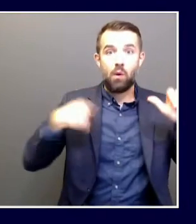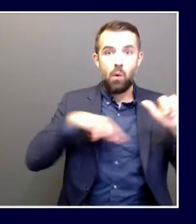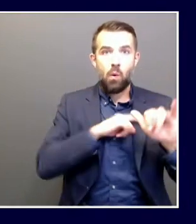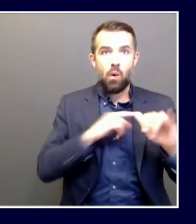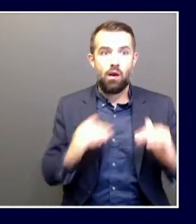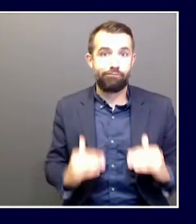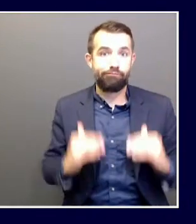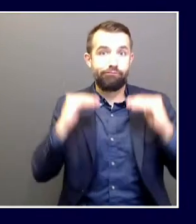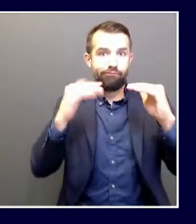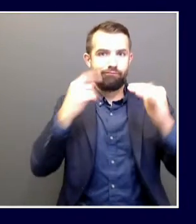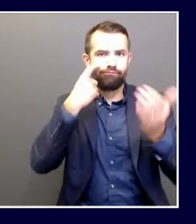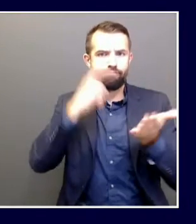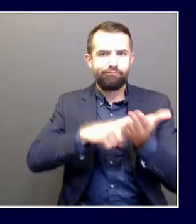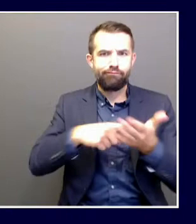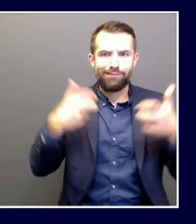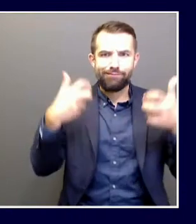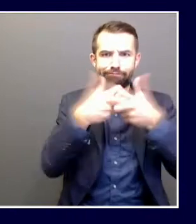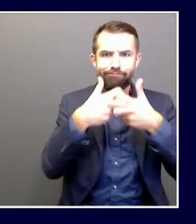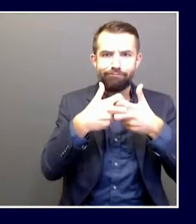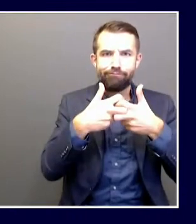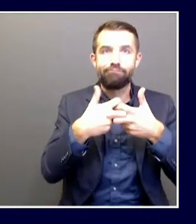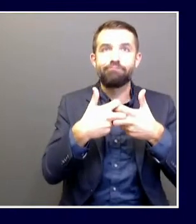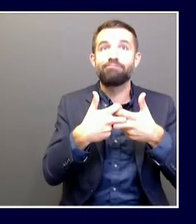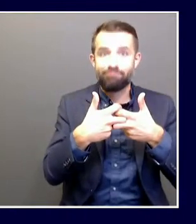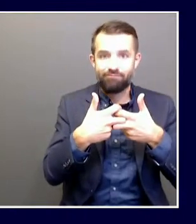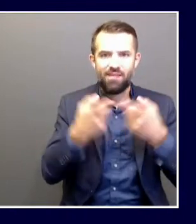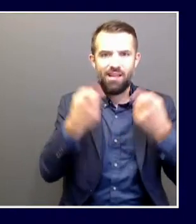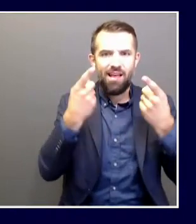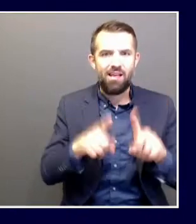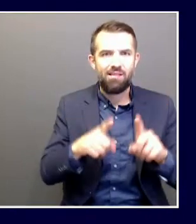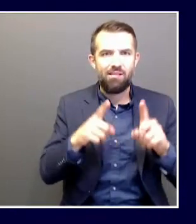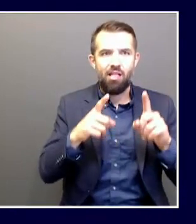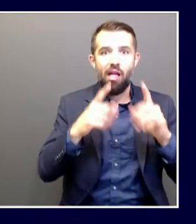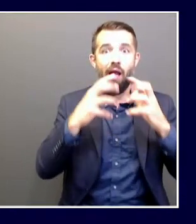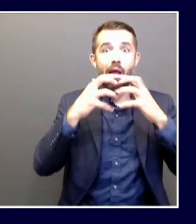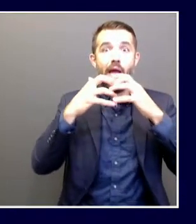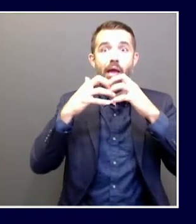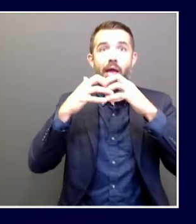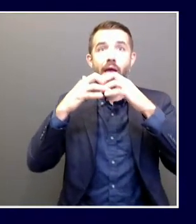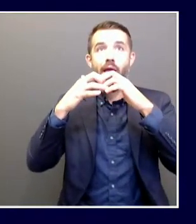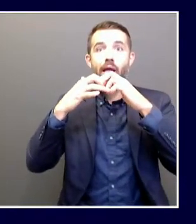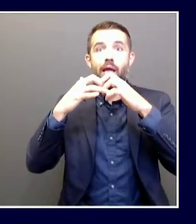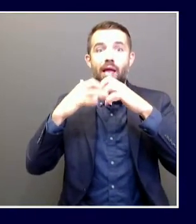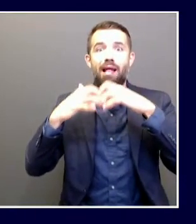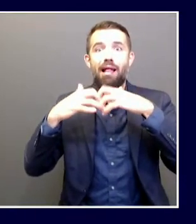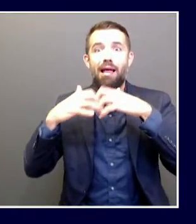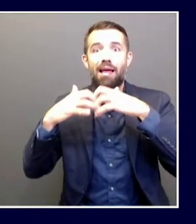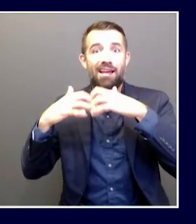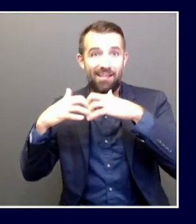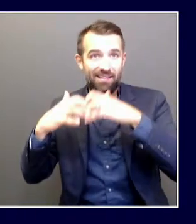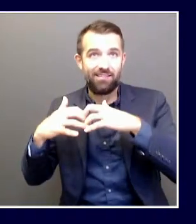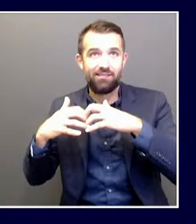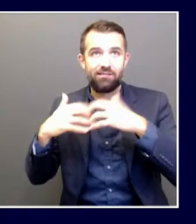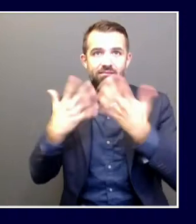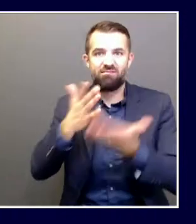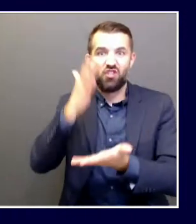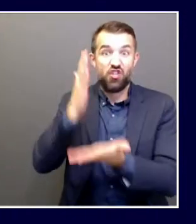it. That's what led to and so as a result of that, the cases stopped updating as